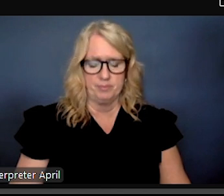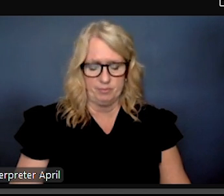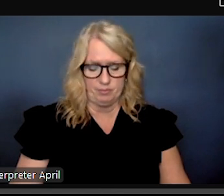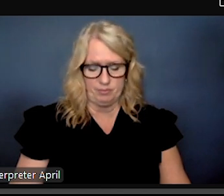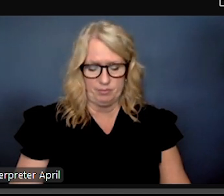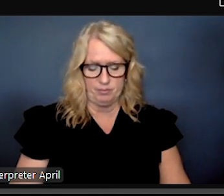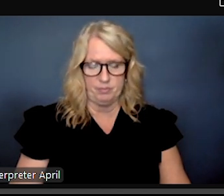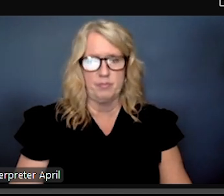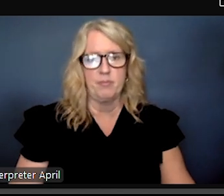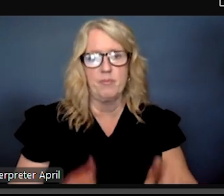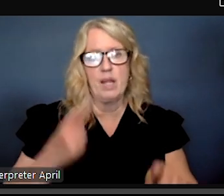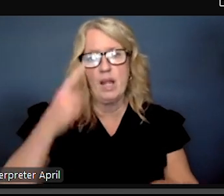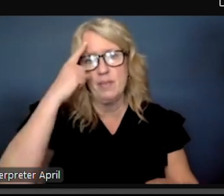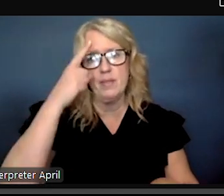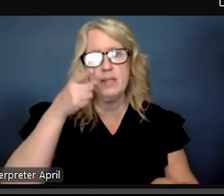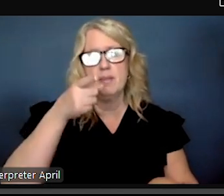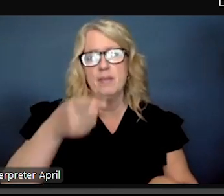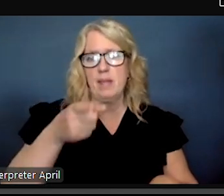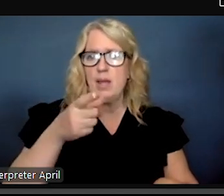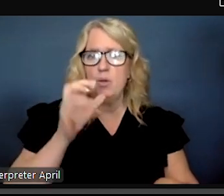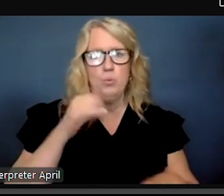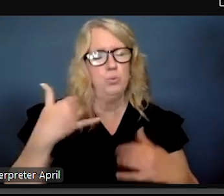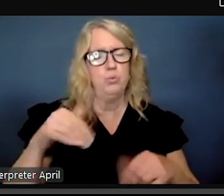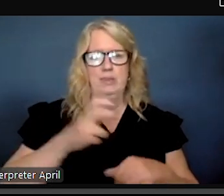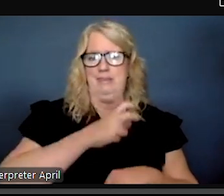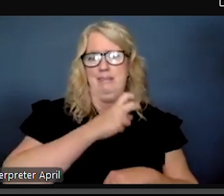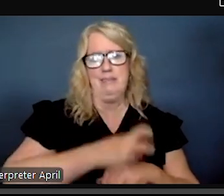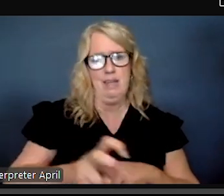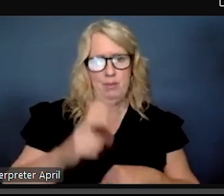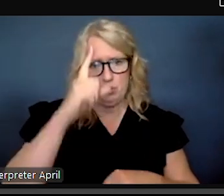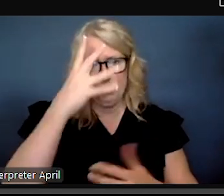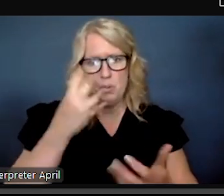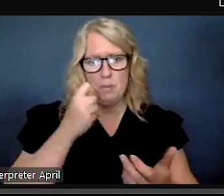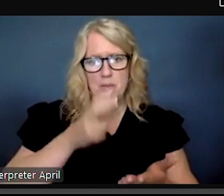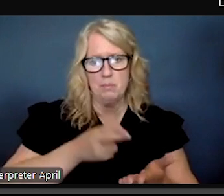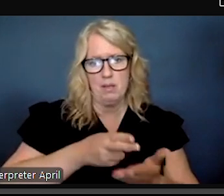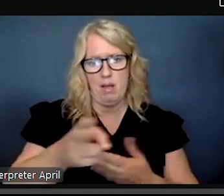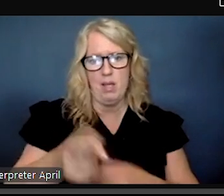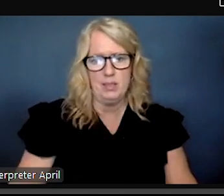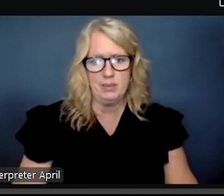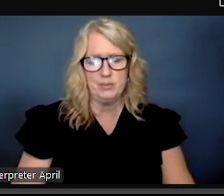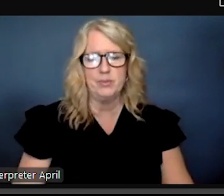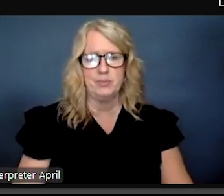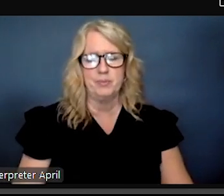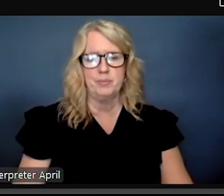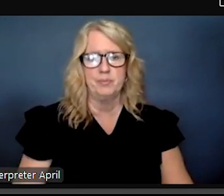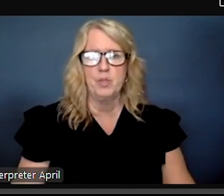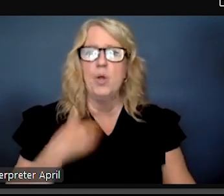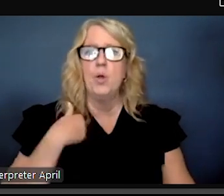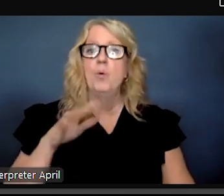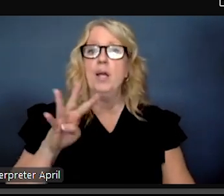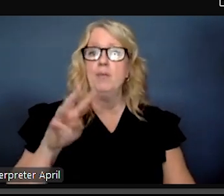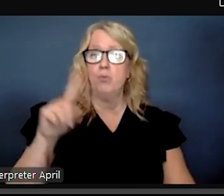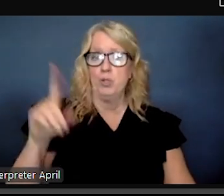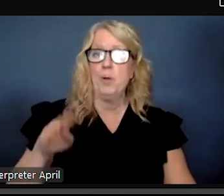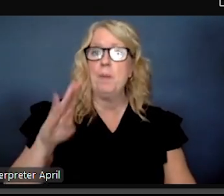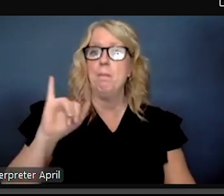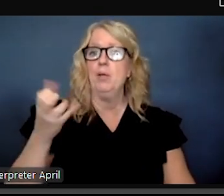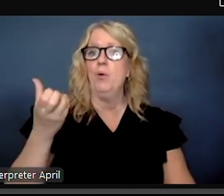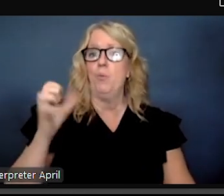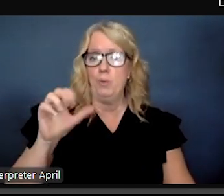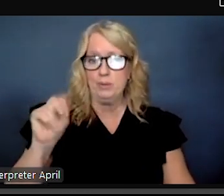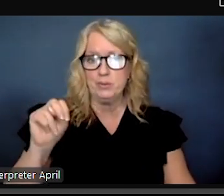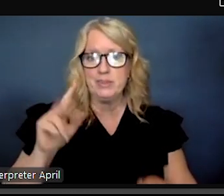I thought this one was a particularly tough one, honestly. So we have 41% for Bill